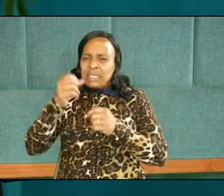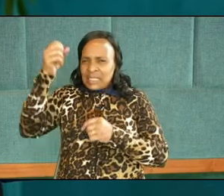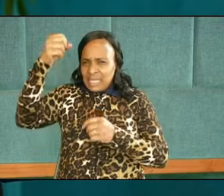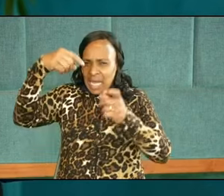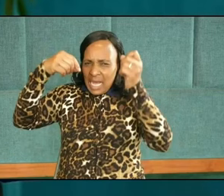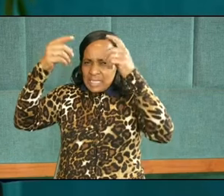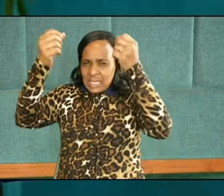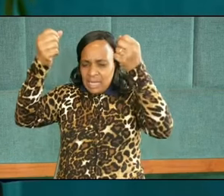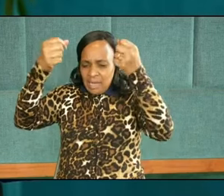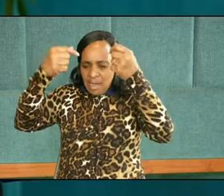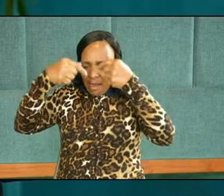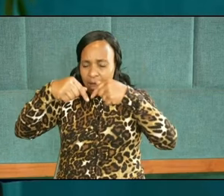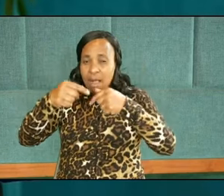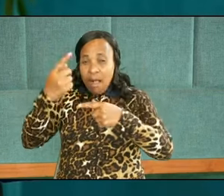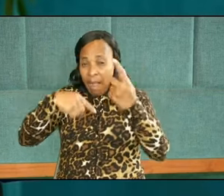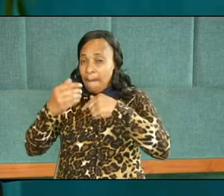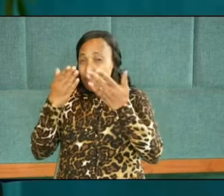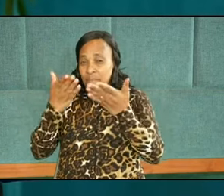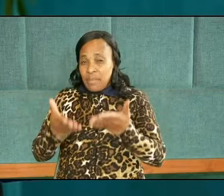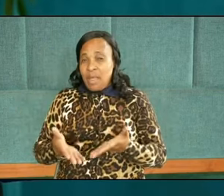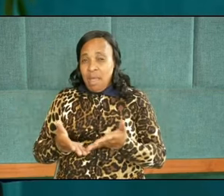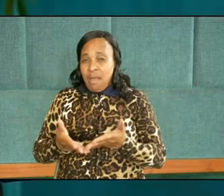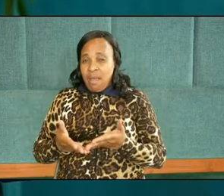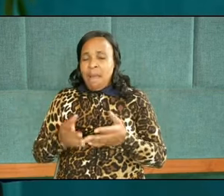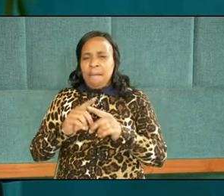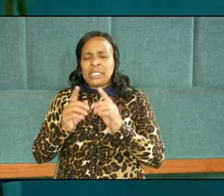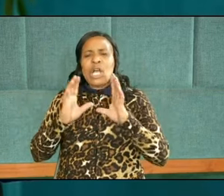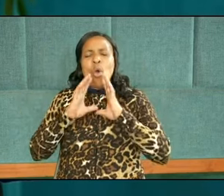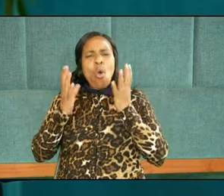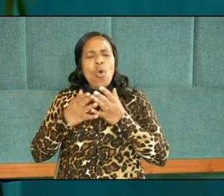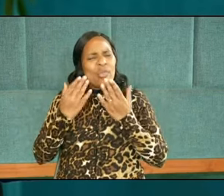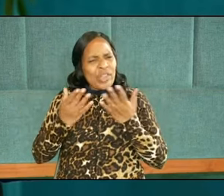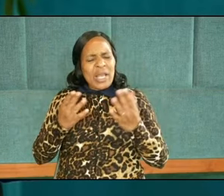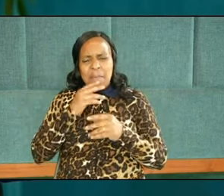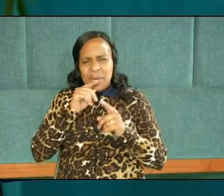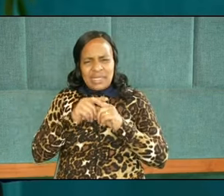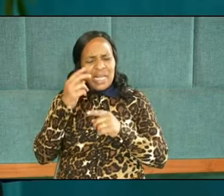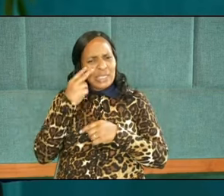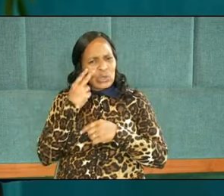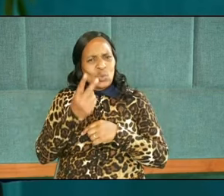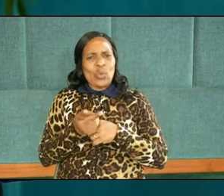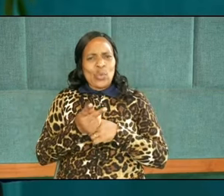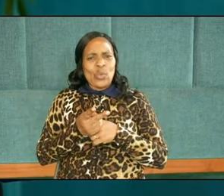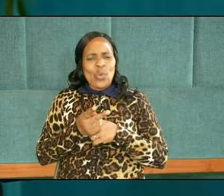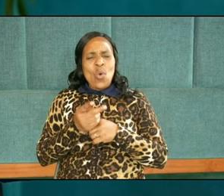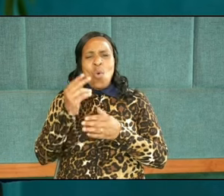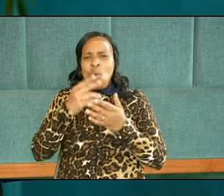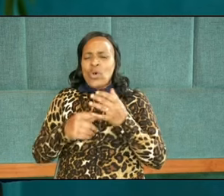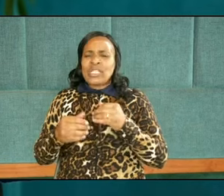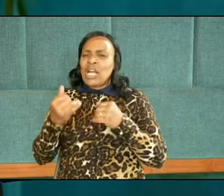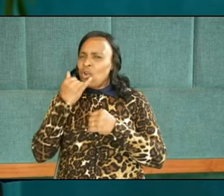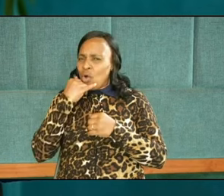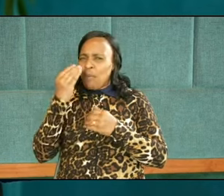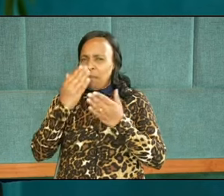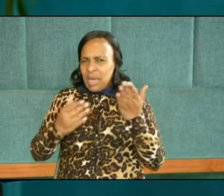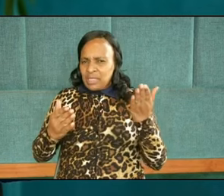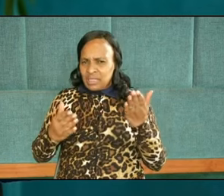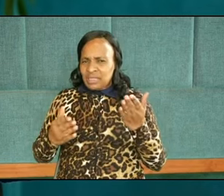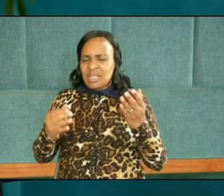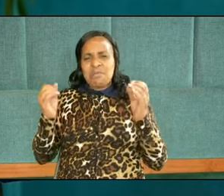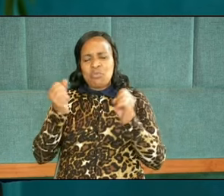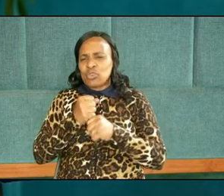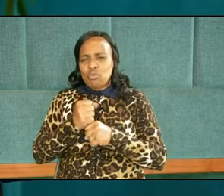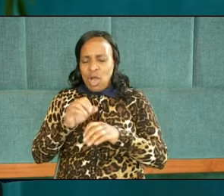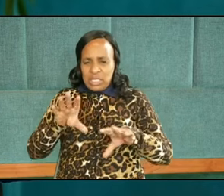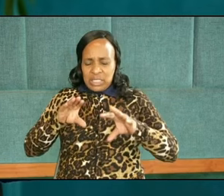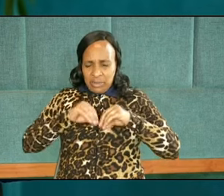right? The only thing his brothers saw was the bowing parts. They did not recognize there were also